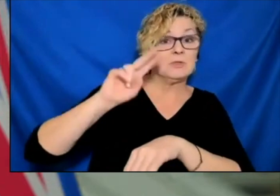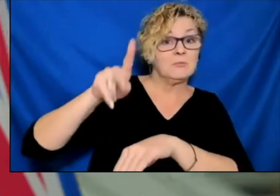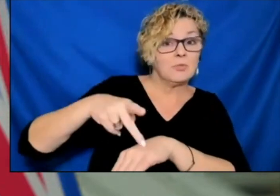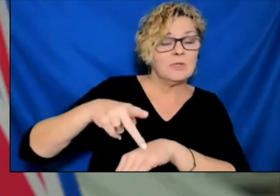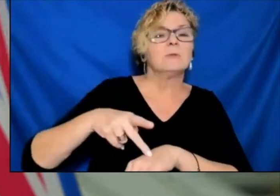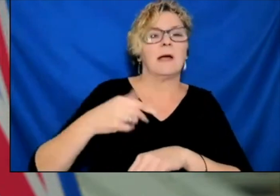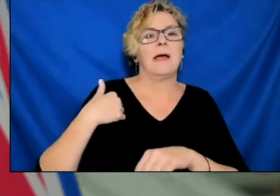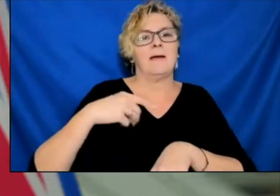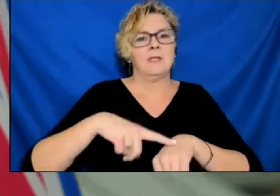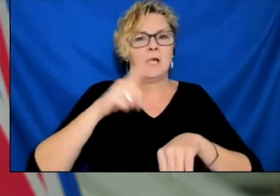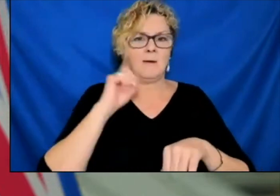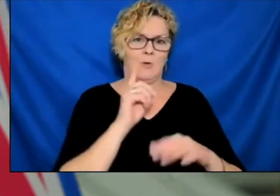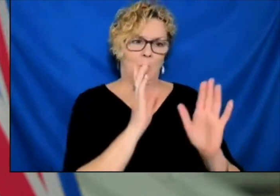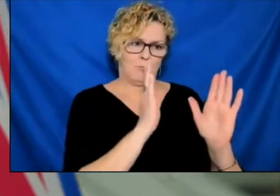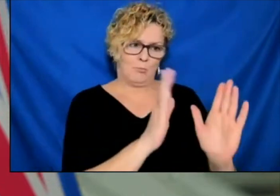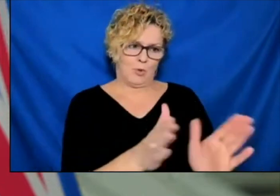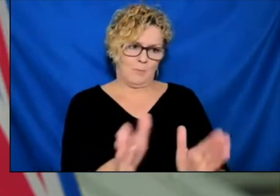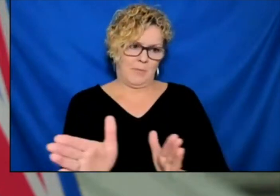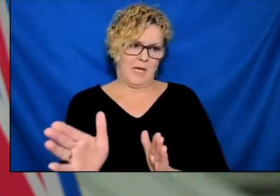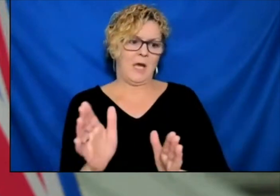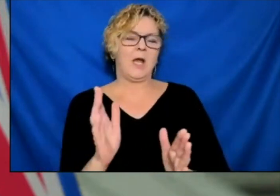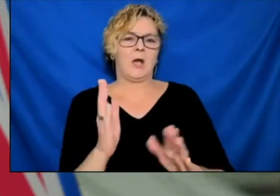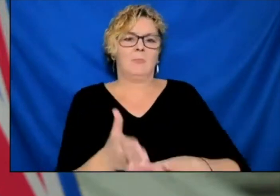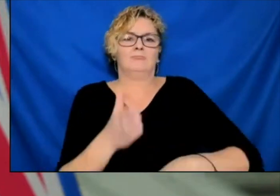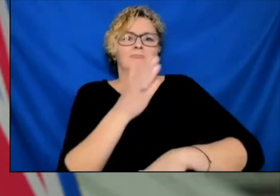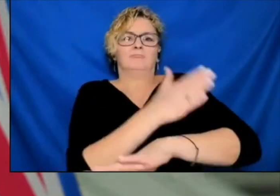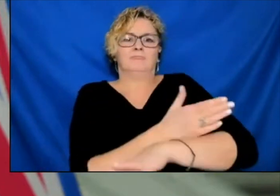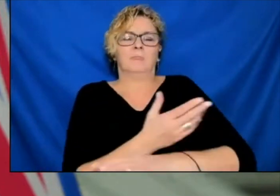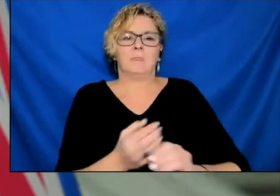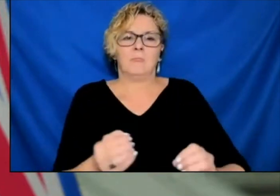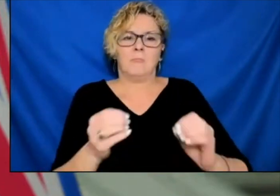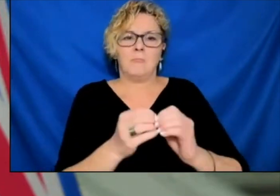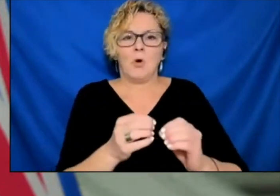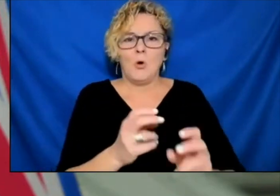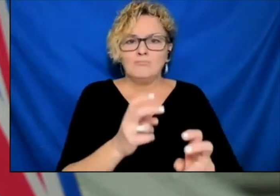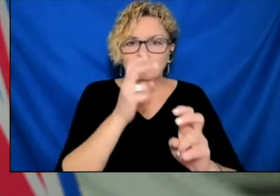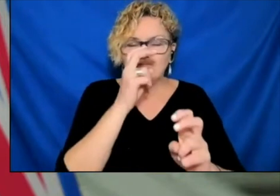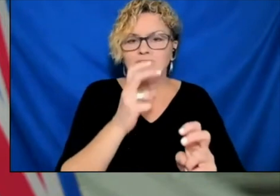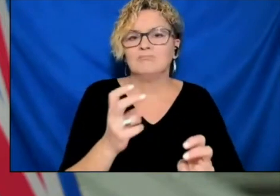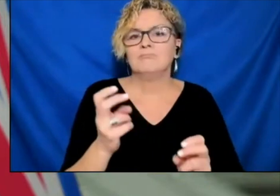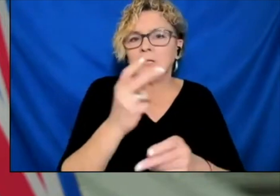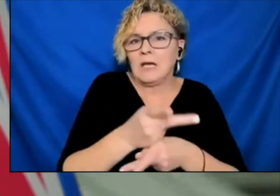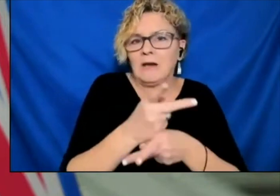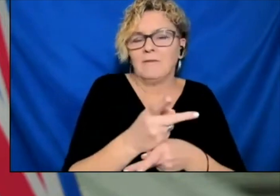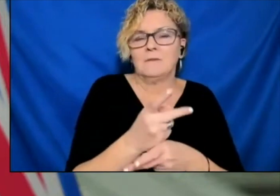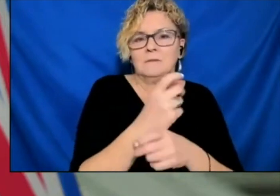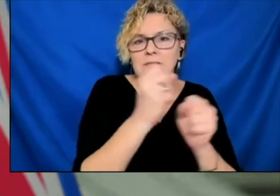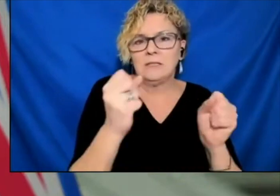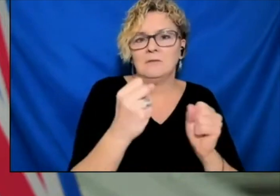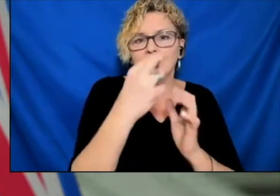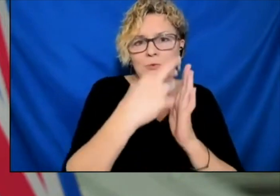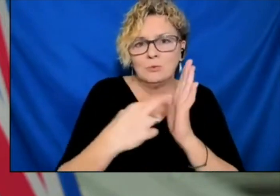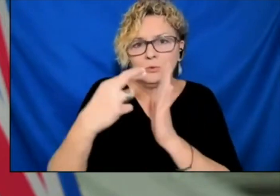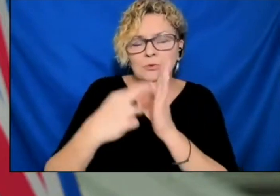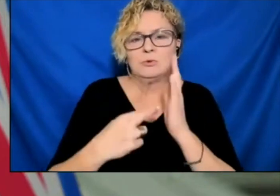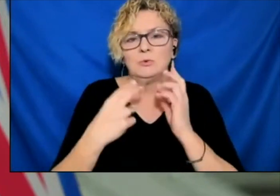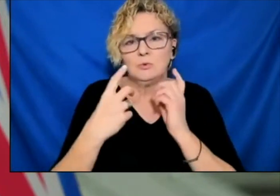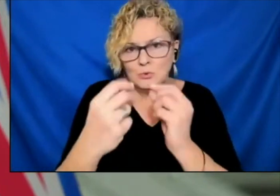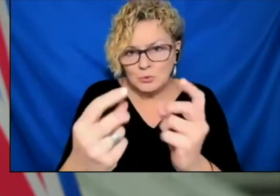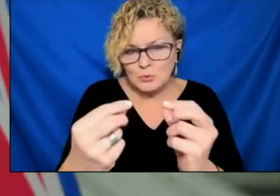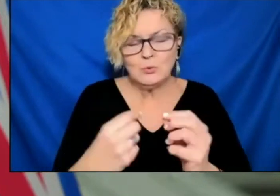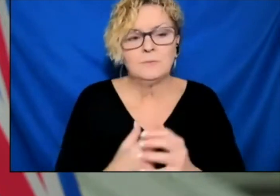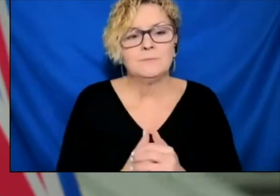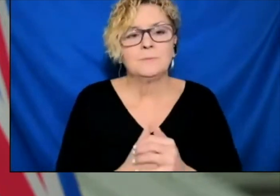students safely returning to class with enhanced safety measures. This additional time will also allow schools to